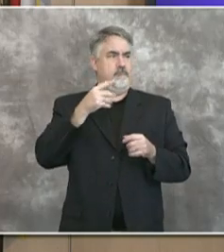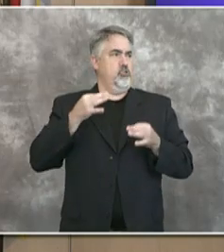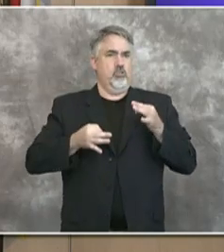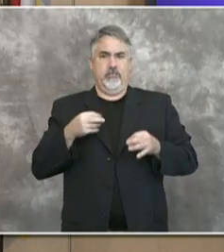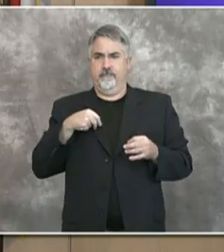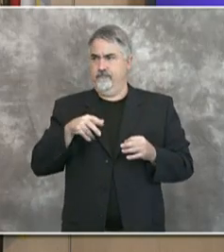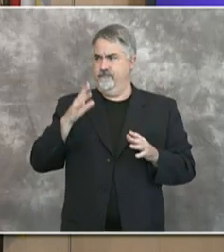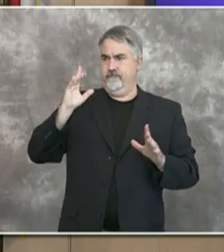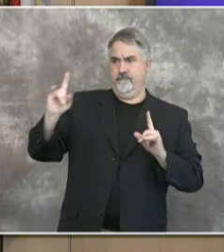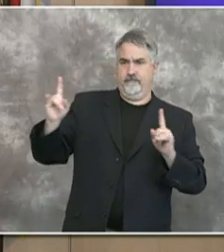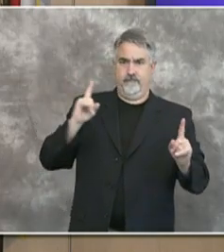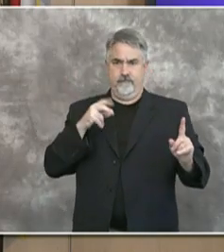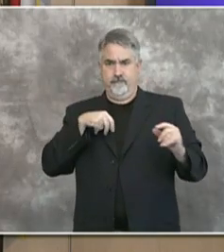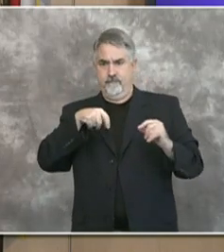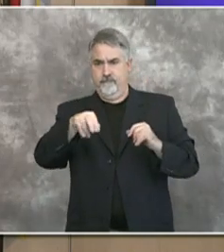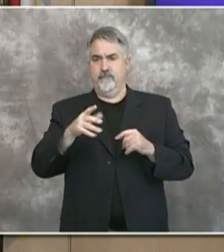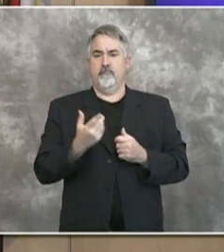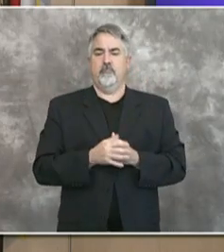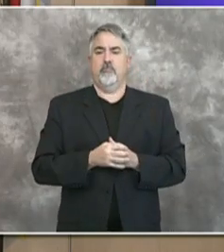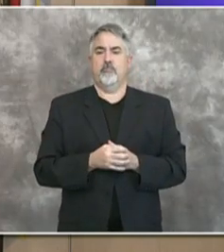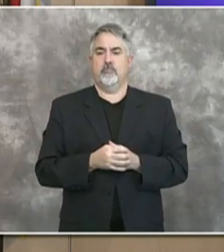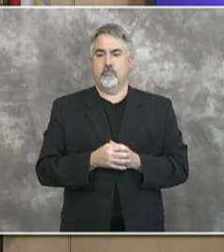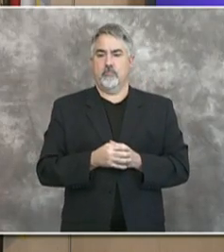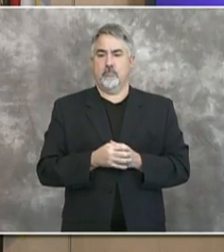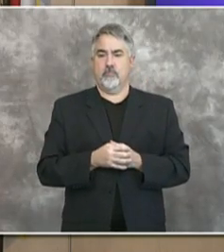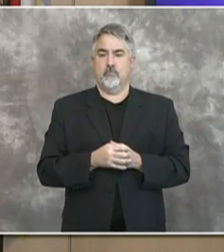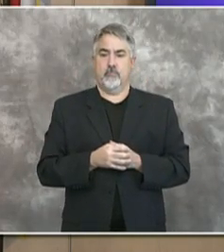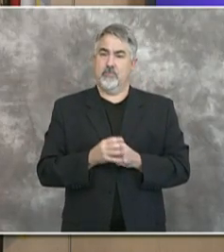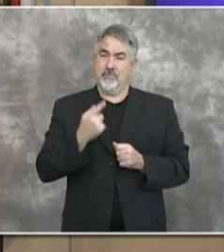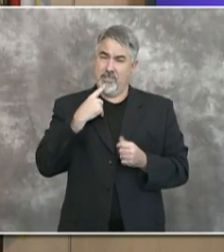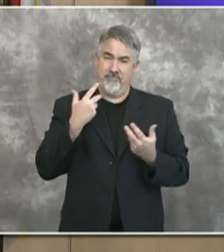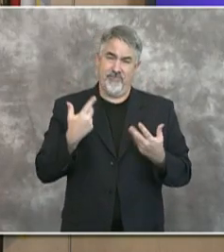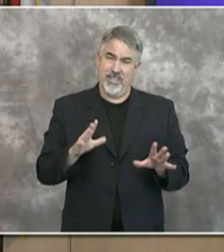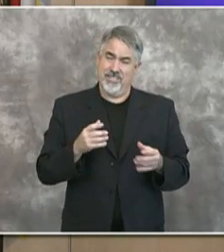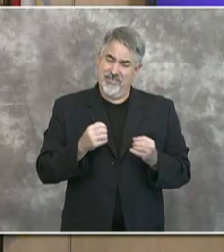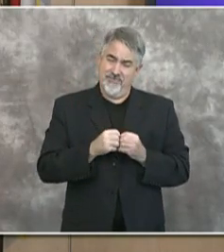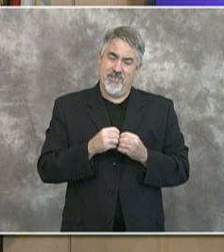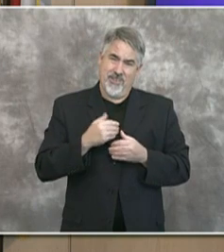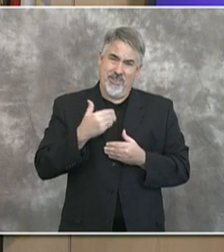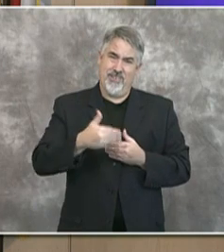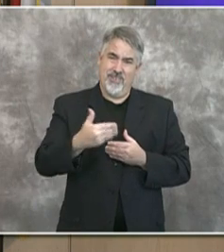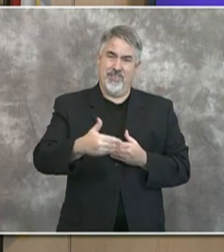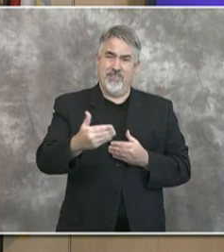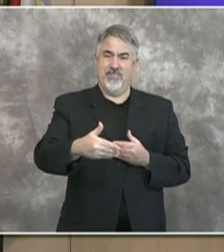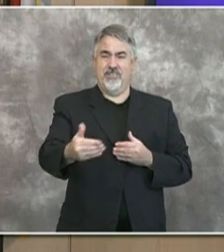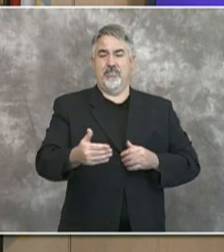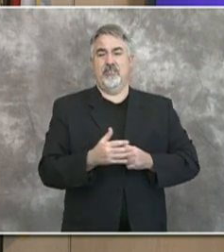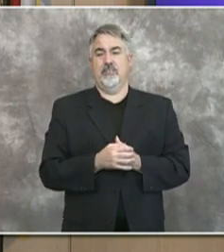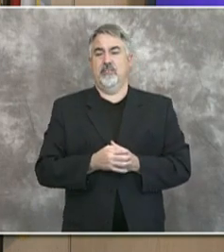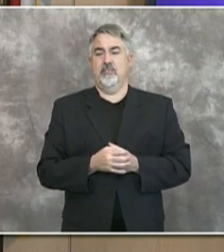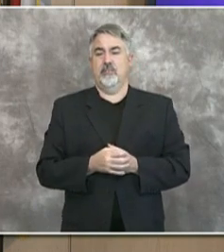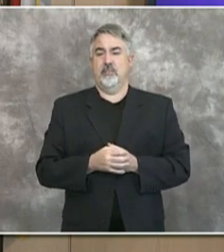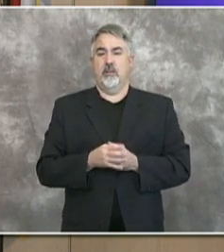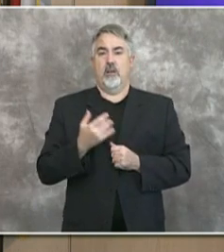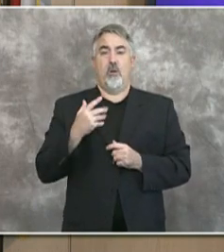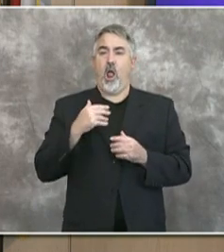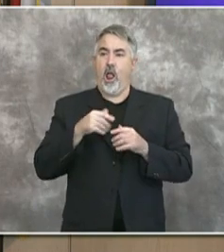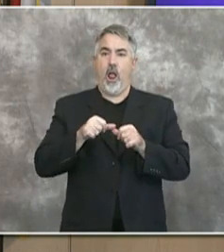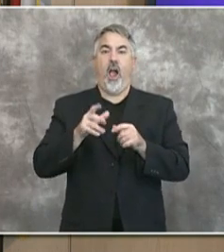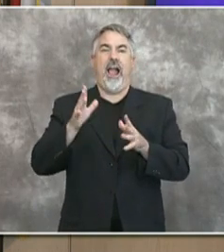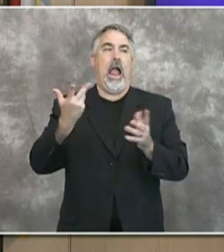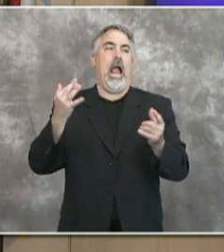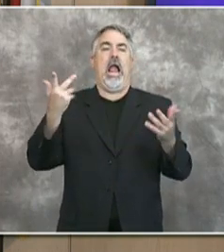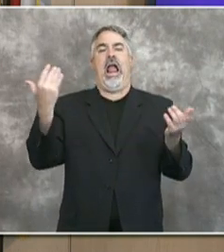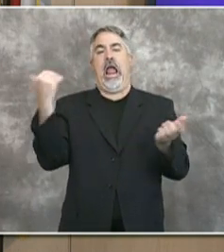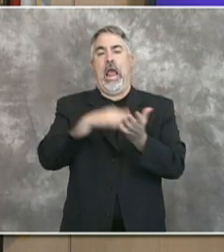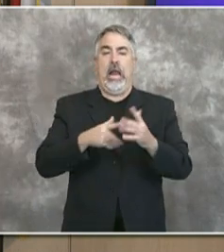turn backwards. And so it is important that we move forward together as a community and not backwards. And so we are asking, as we